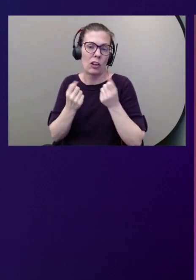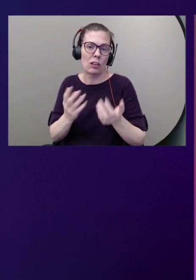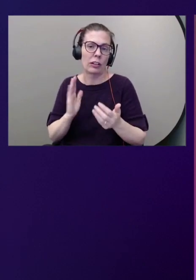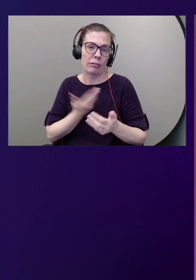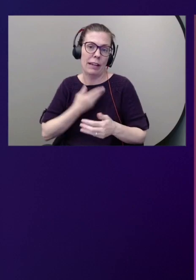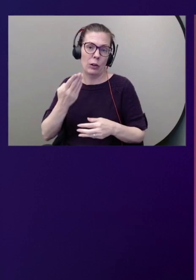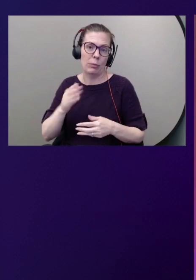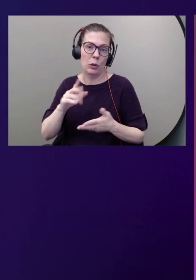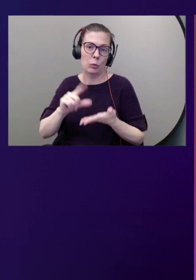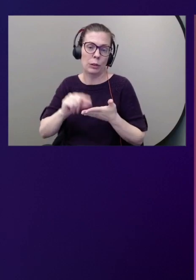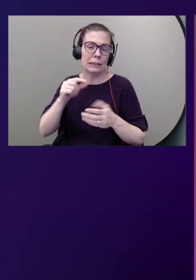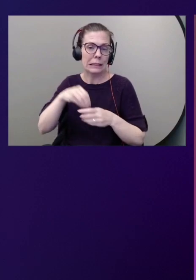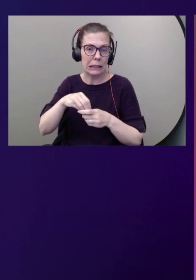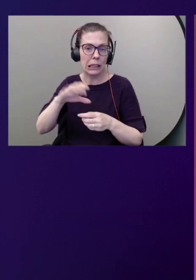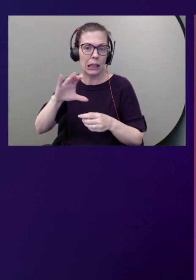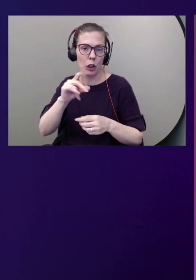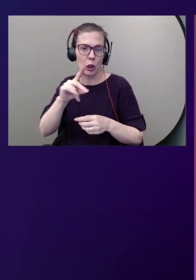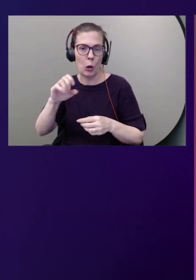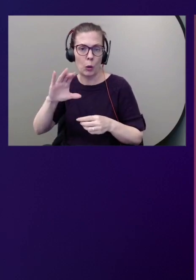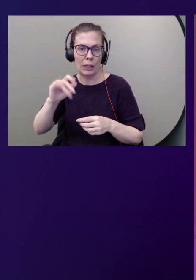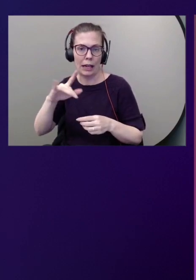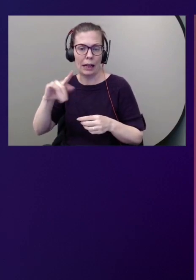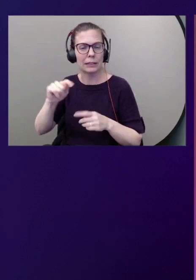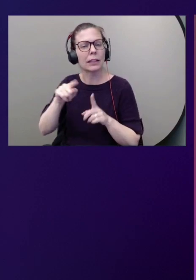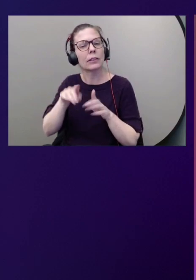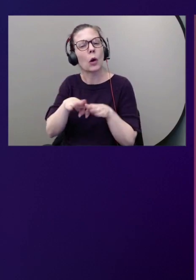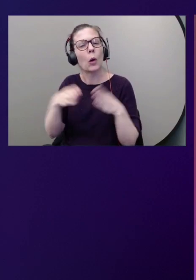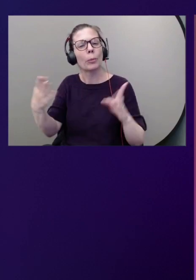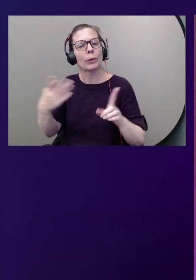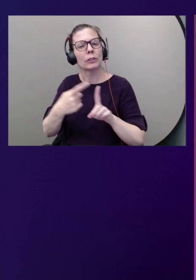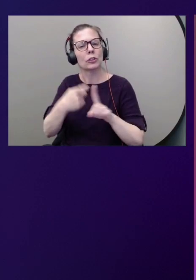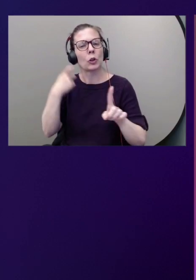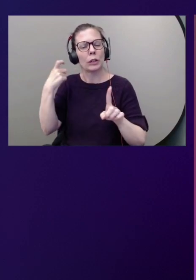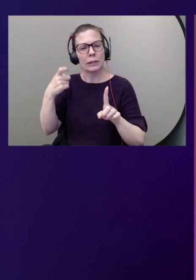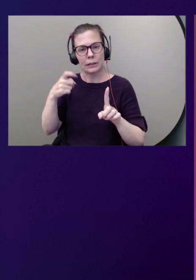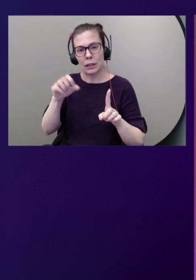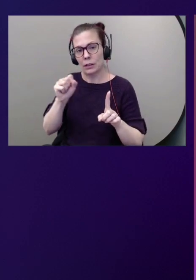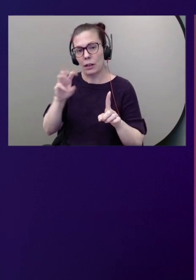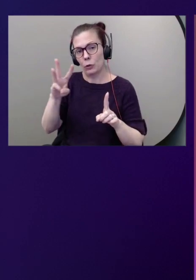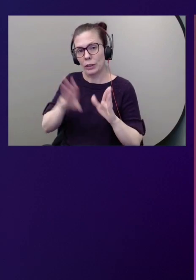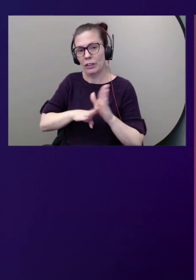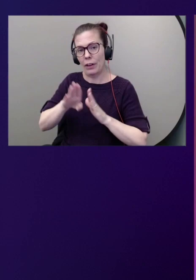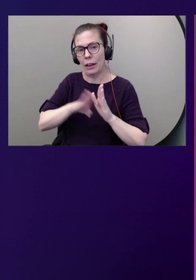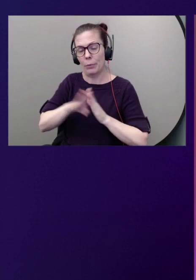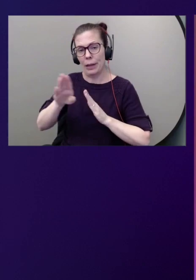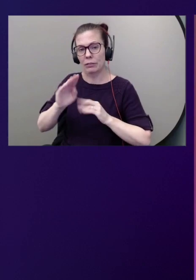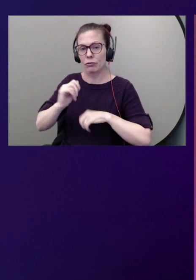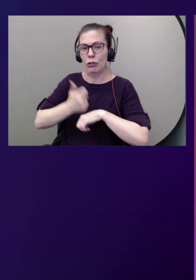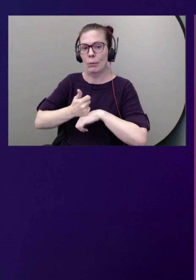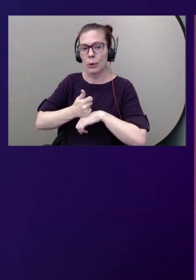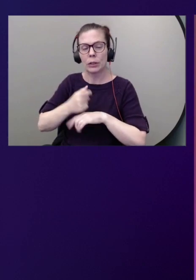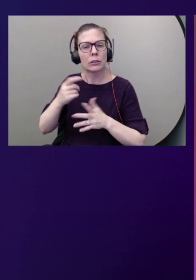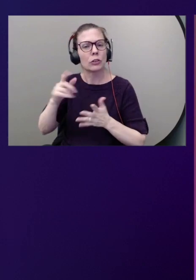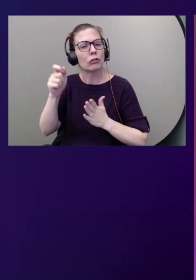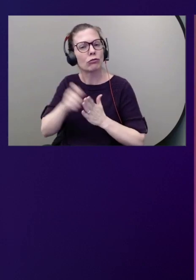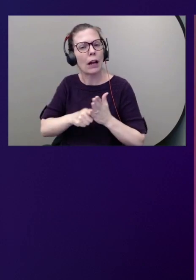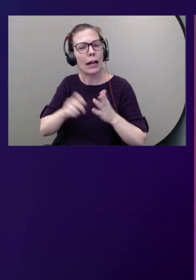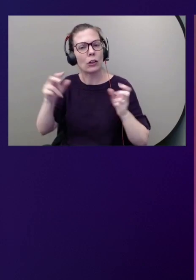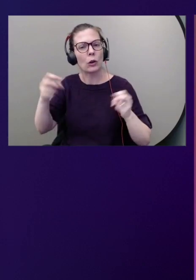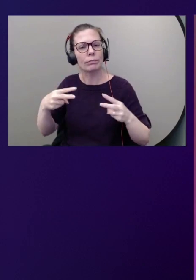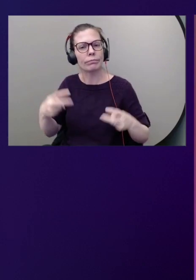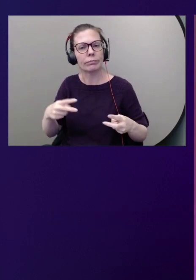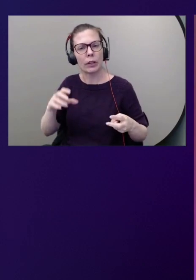Catalyst. But CDK is an open source software development framework that allows you to write your application code as well as your